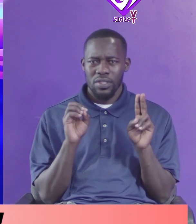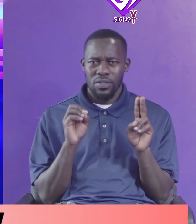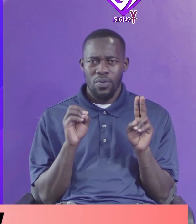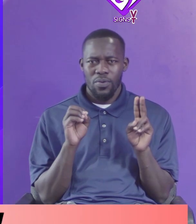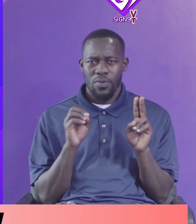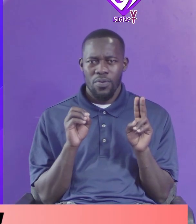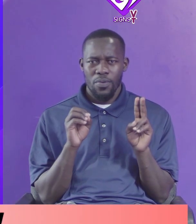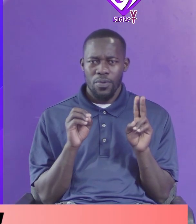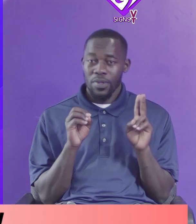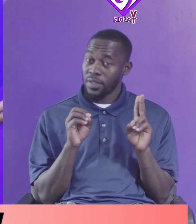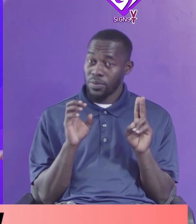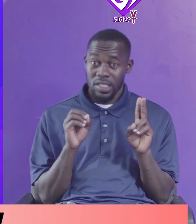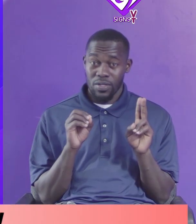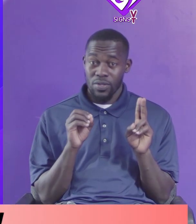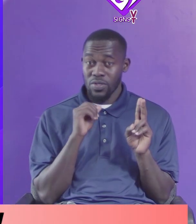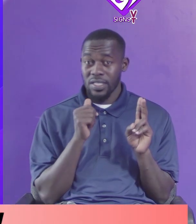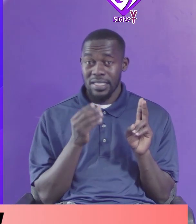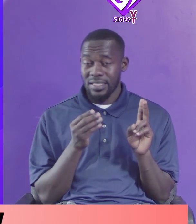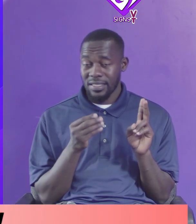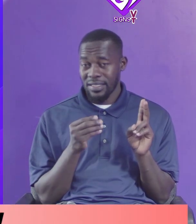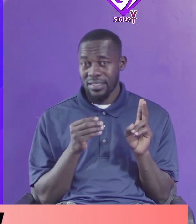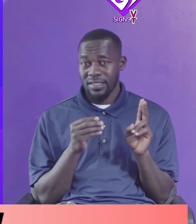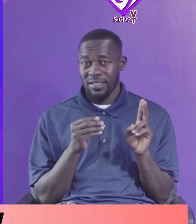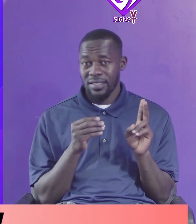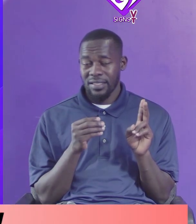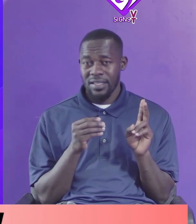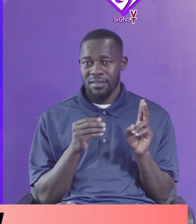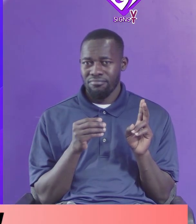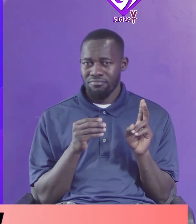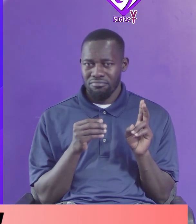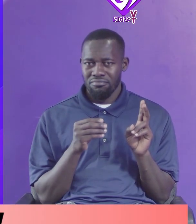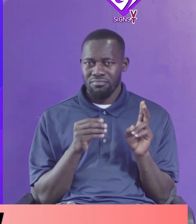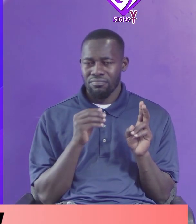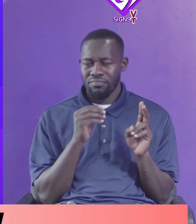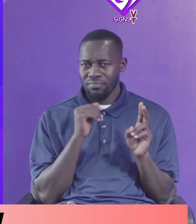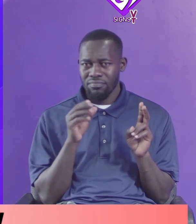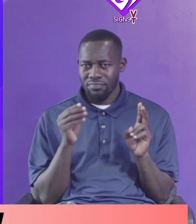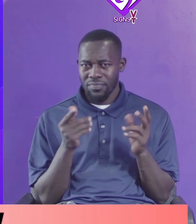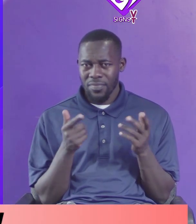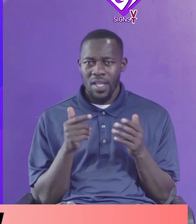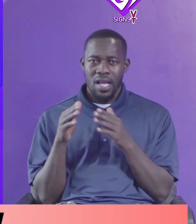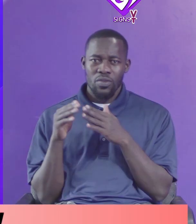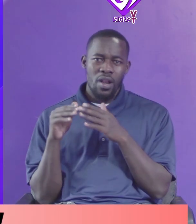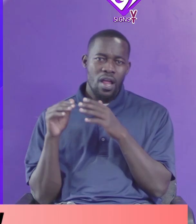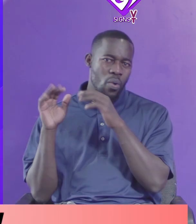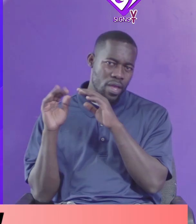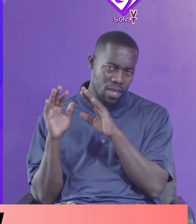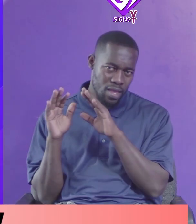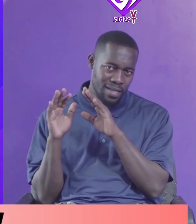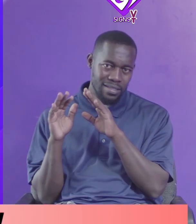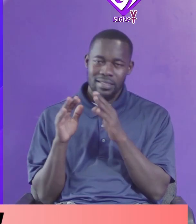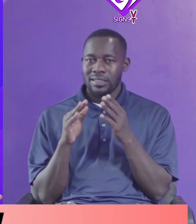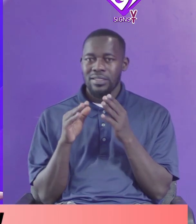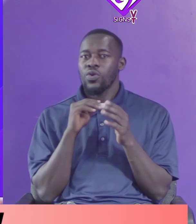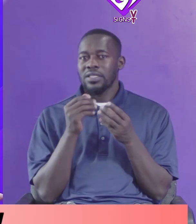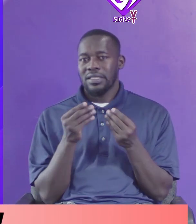With Tashwishi, I mean, it's very much allowed because this is football, can go either way. Yes. Arsenal away, we saw them really struggle against Sunderland,